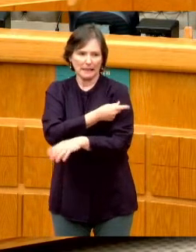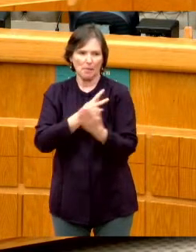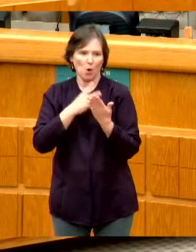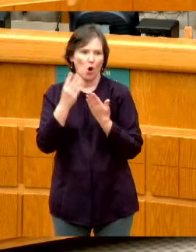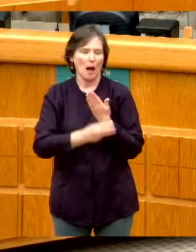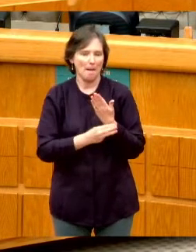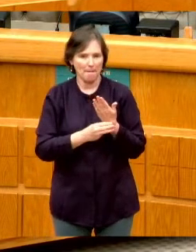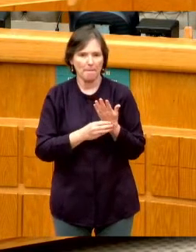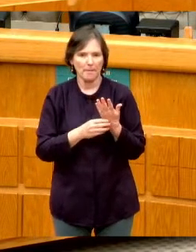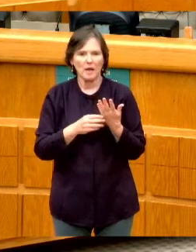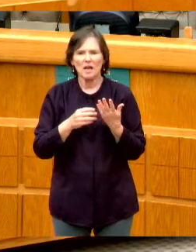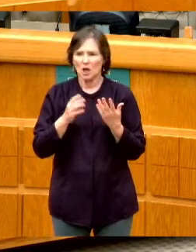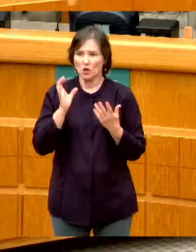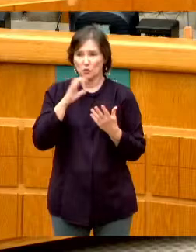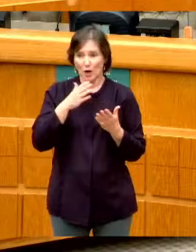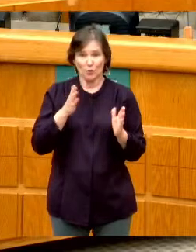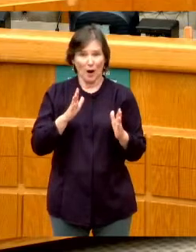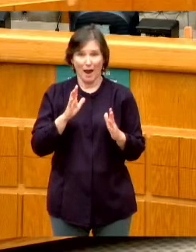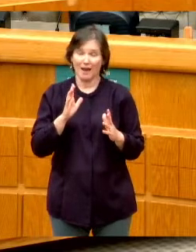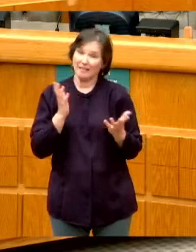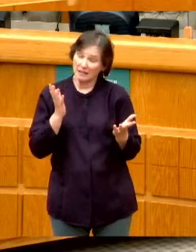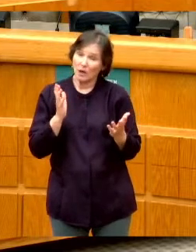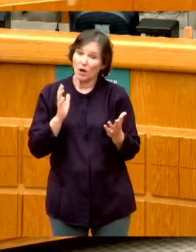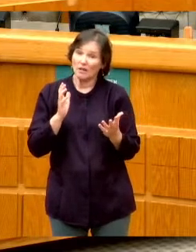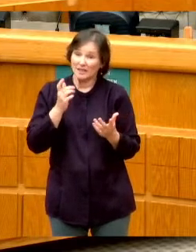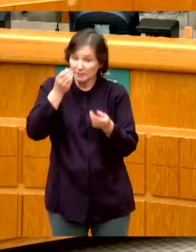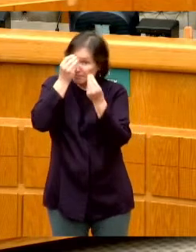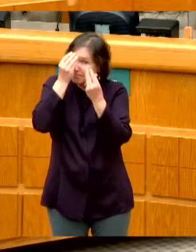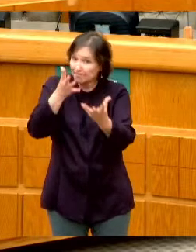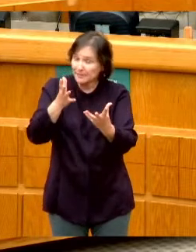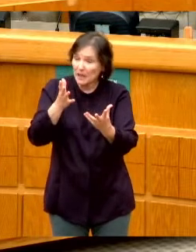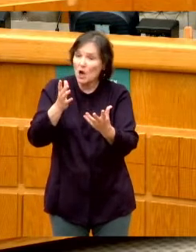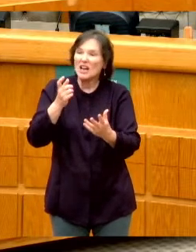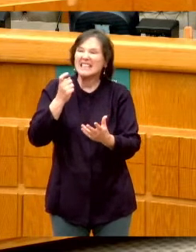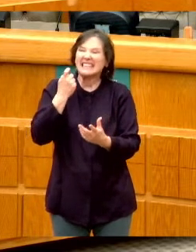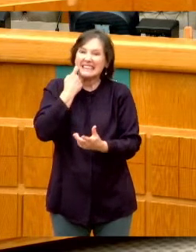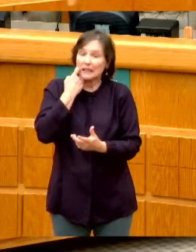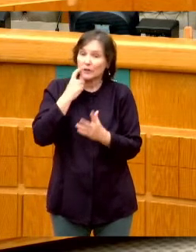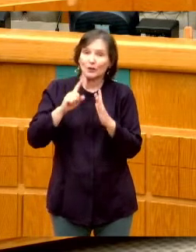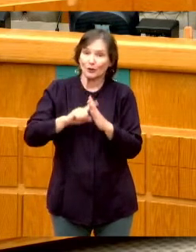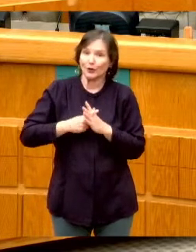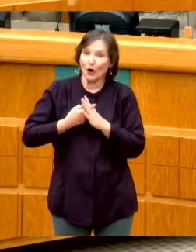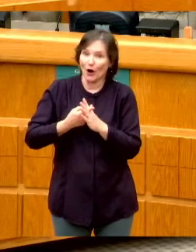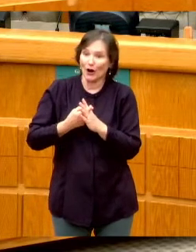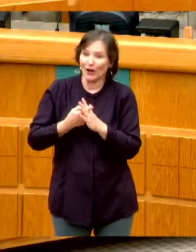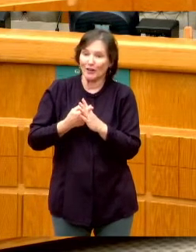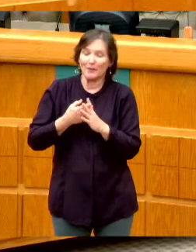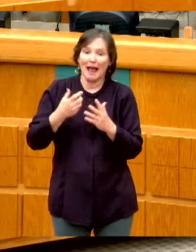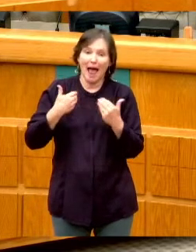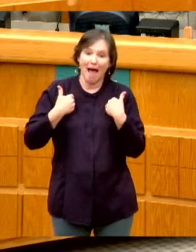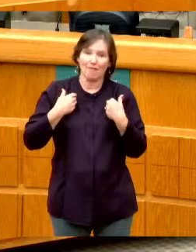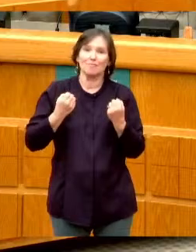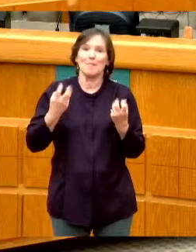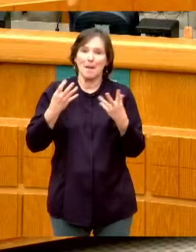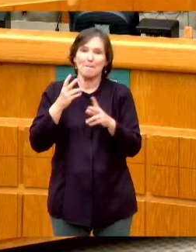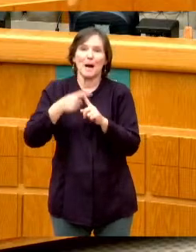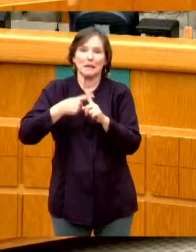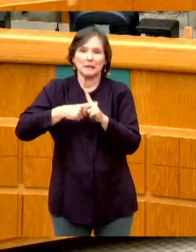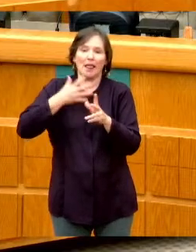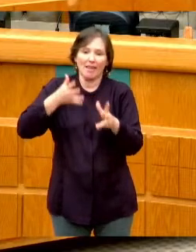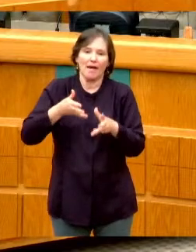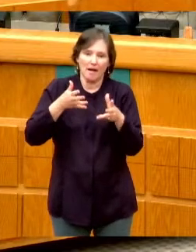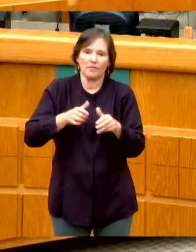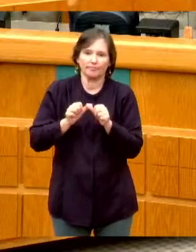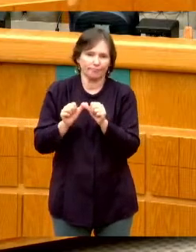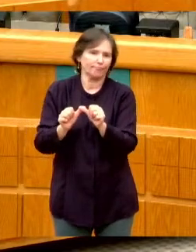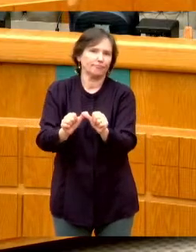way, everyone, we've only just begun. But the 3 W's are always still in action. And I talked to you about when the